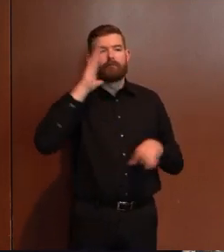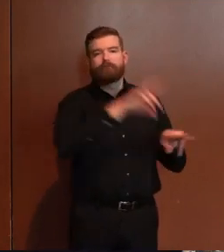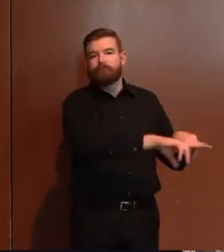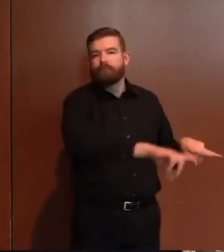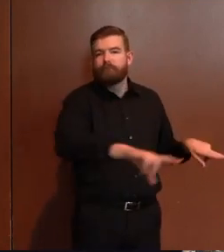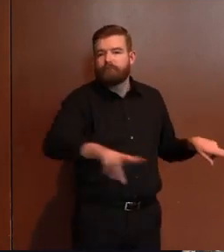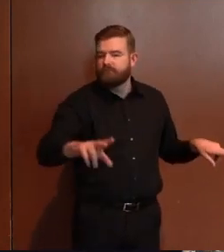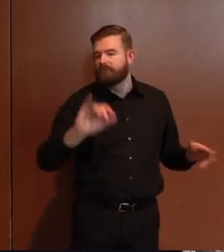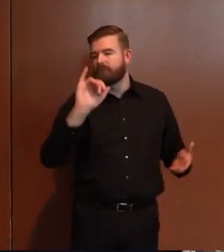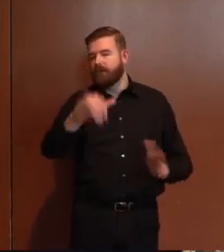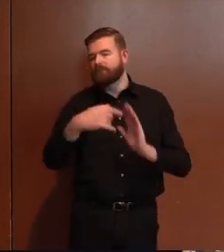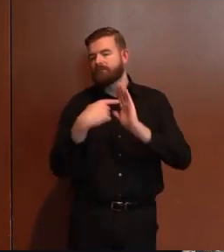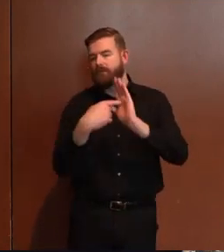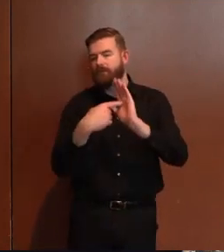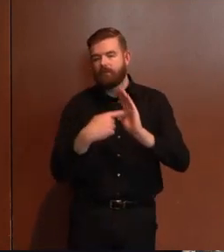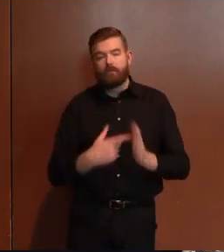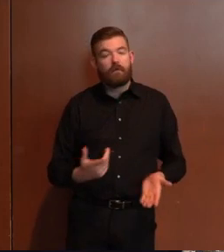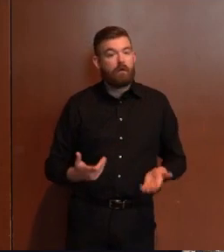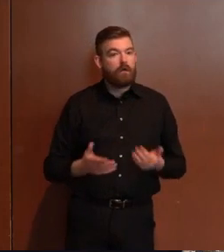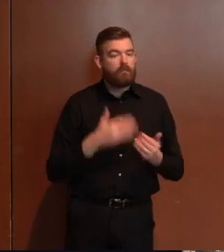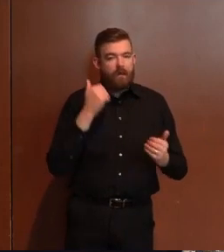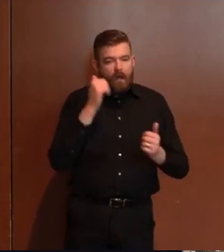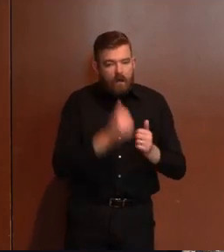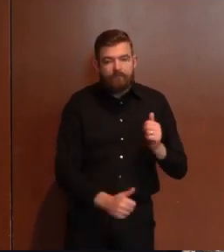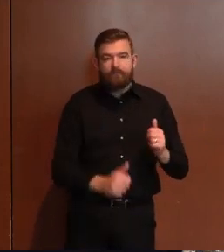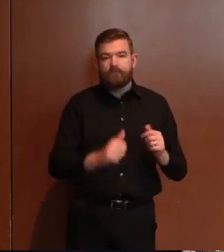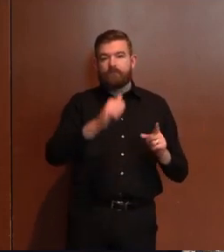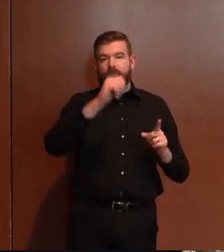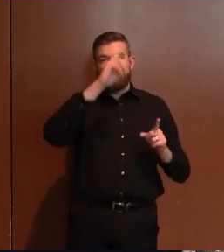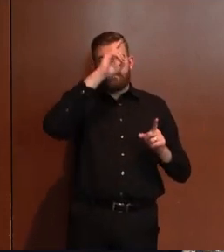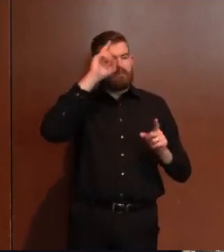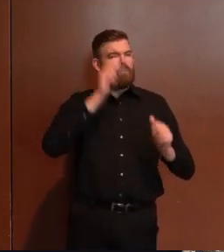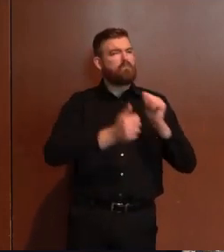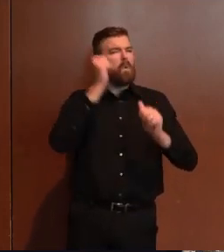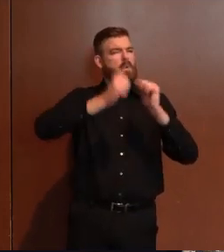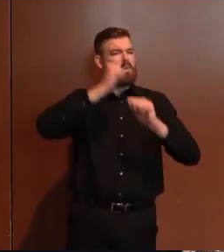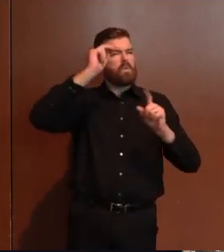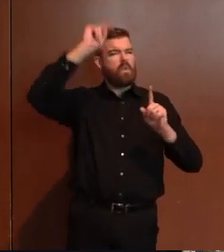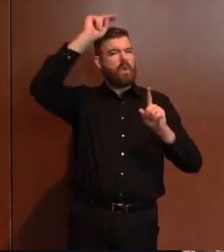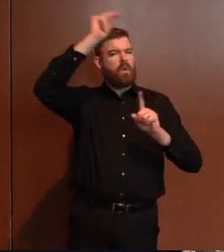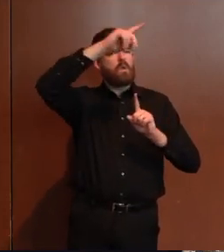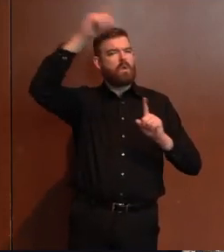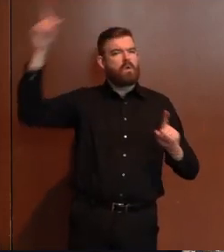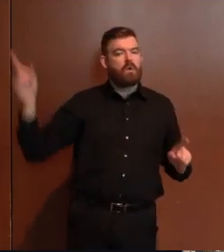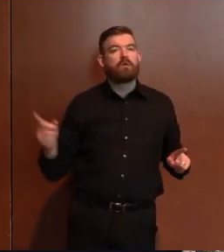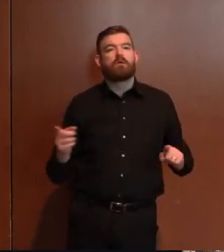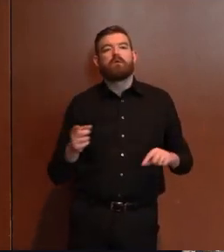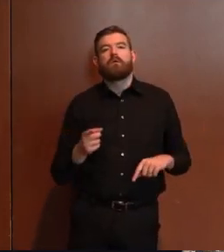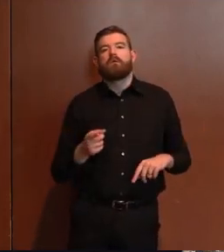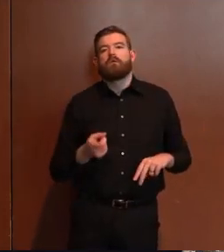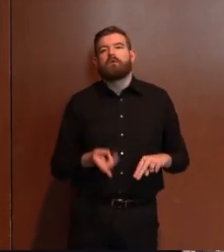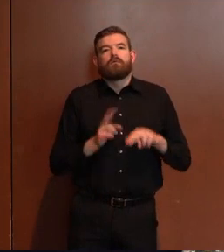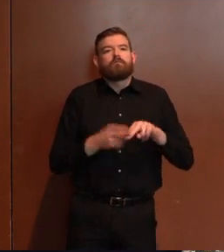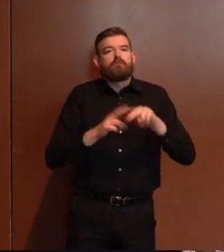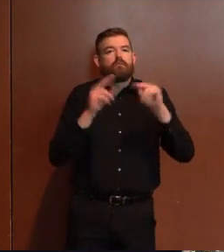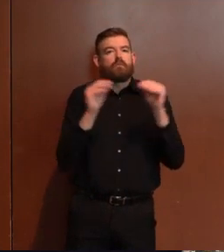hospital, particularly in the north right now, is increasing their critical care capacity because they have